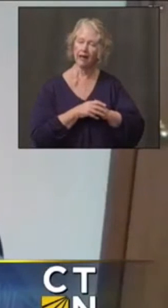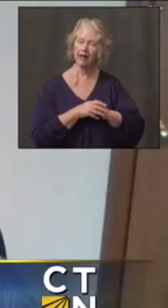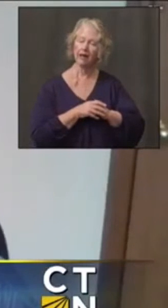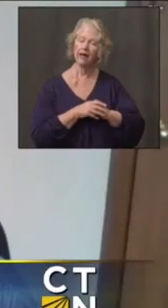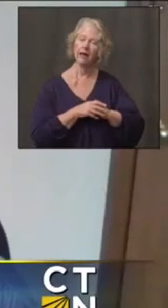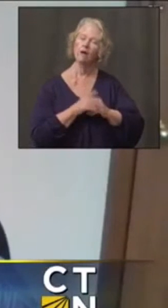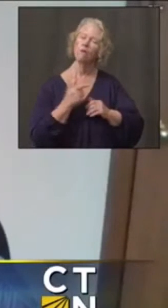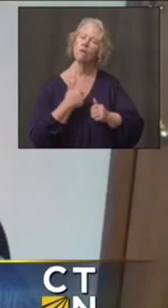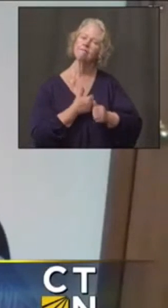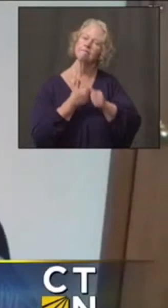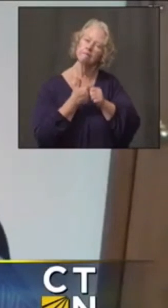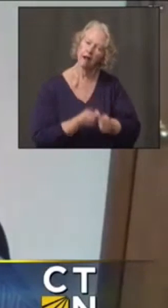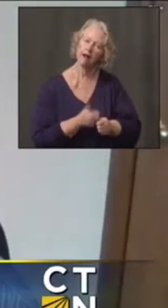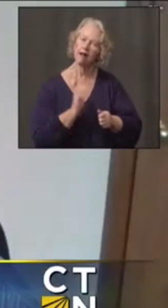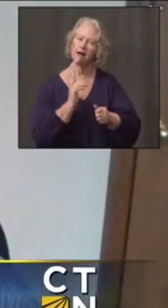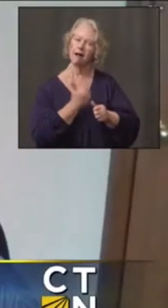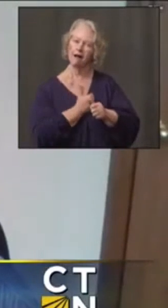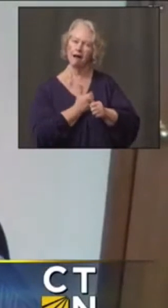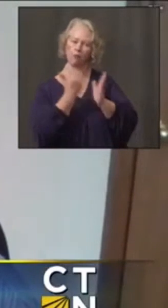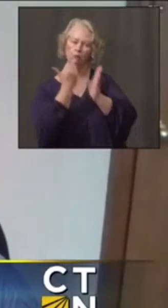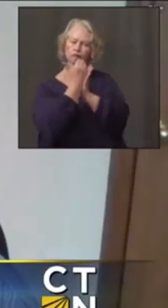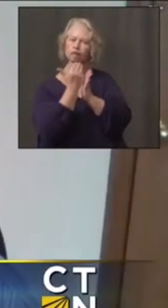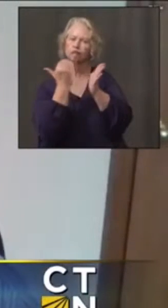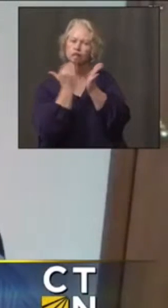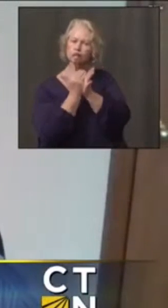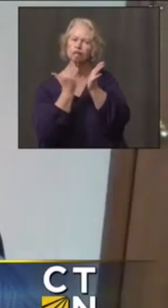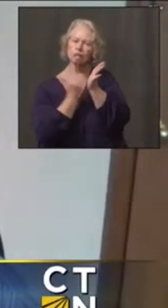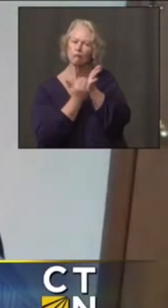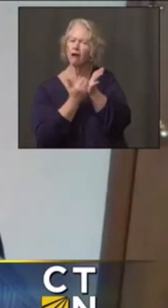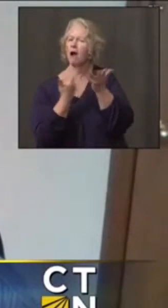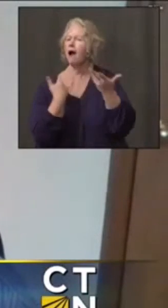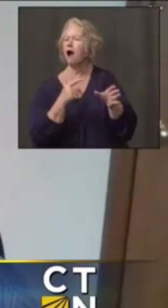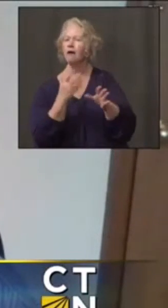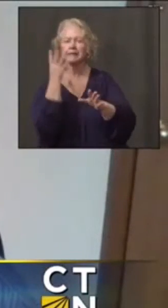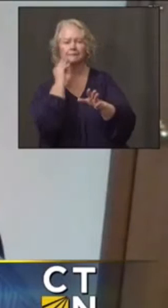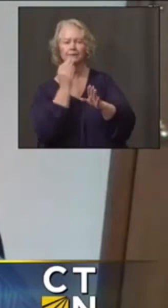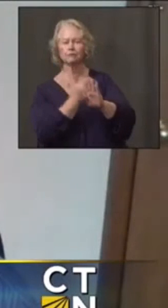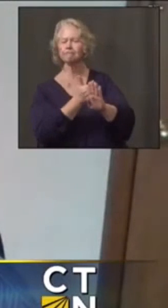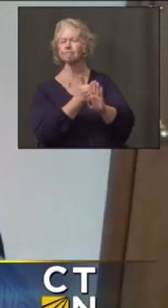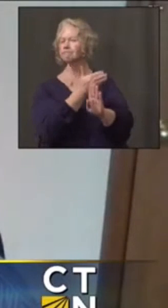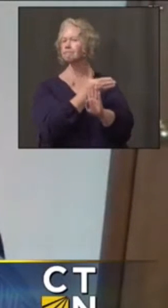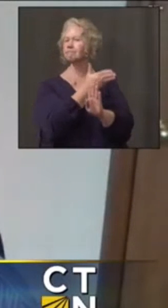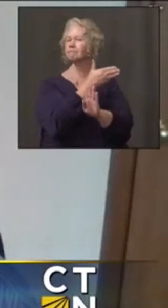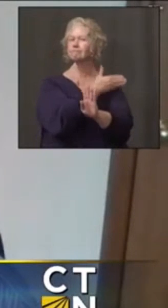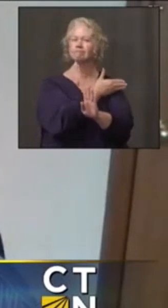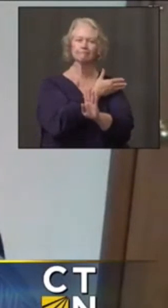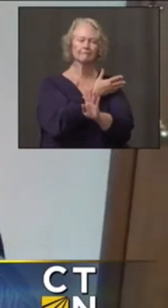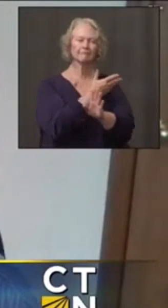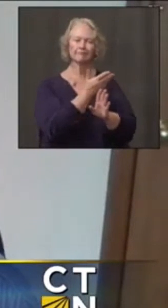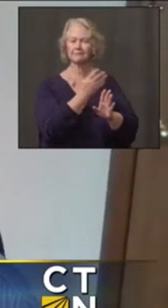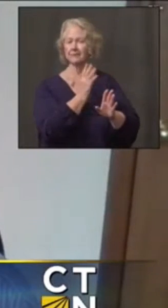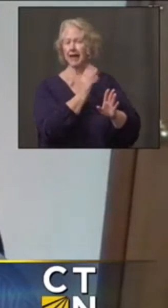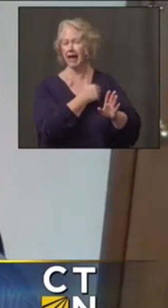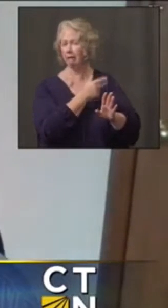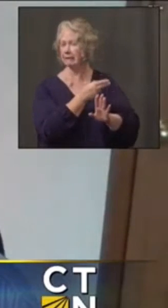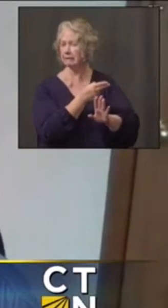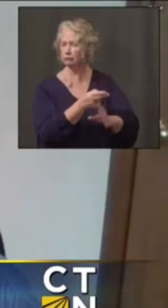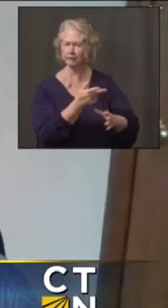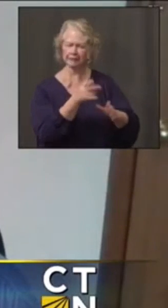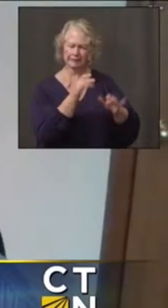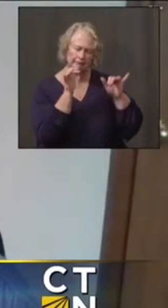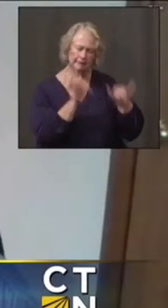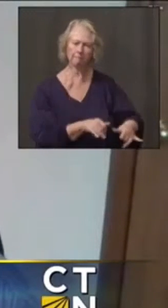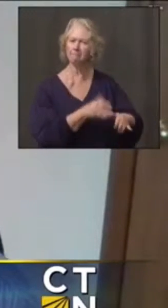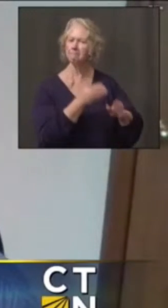true methodology for discovery and development of vaccines and the safety part of that.